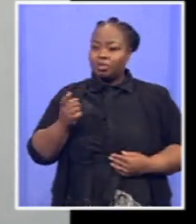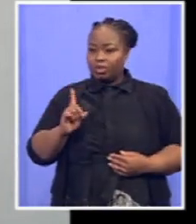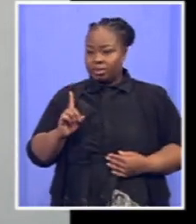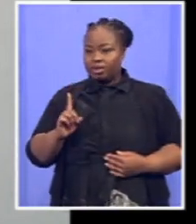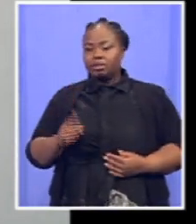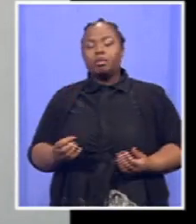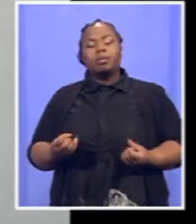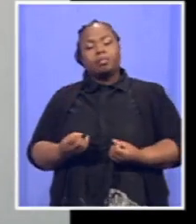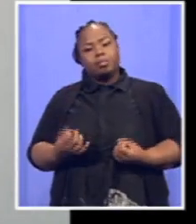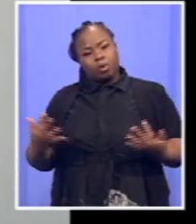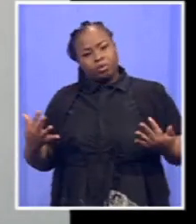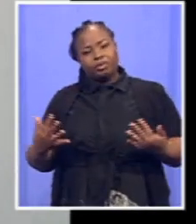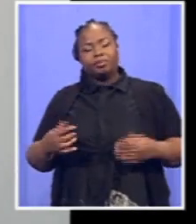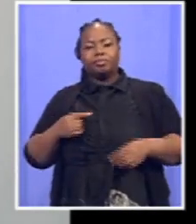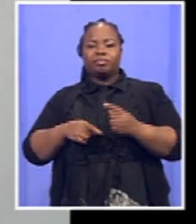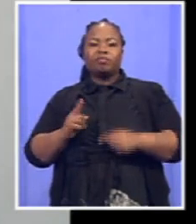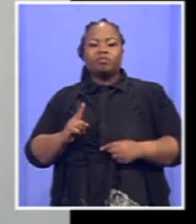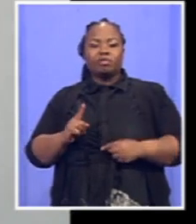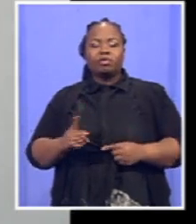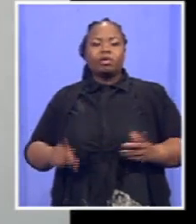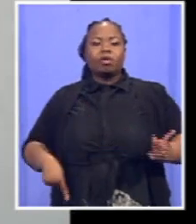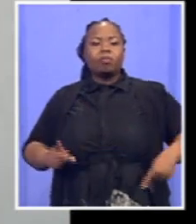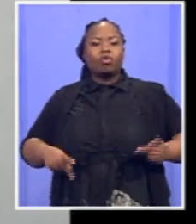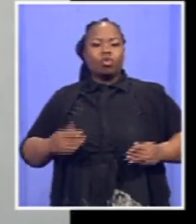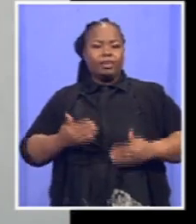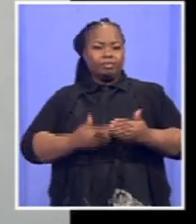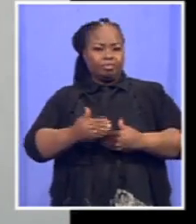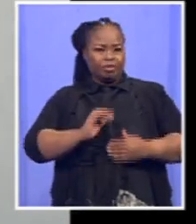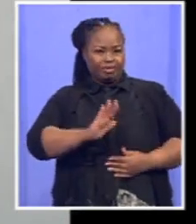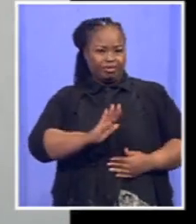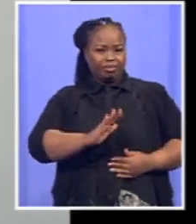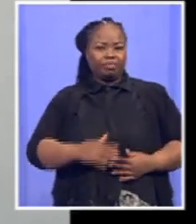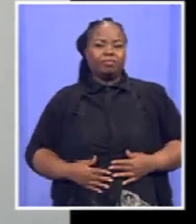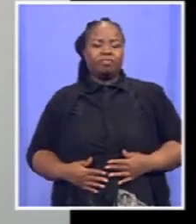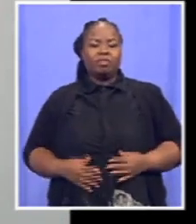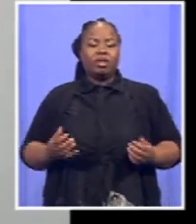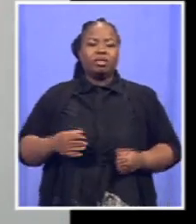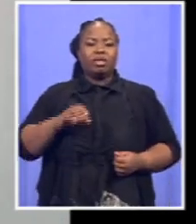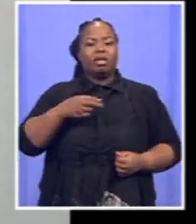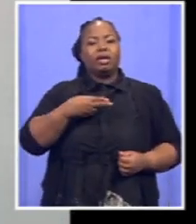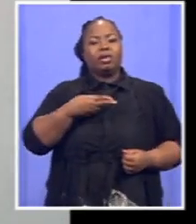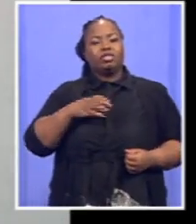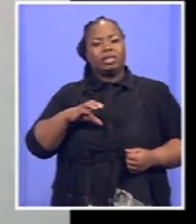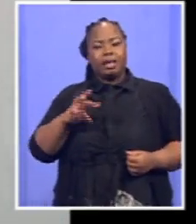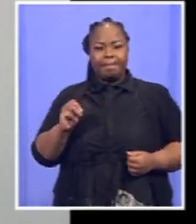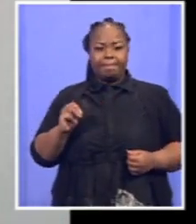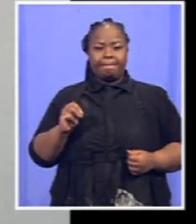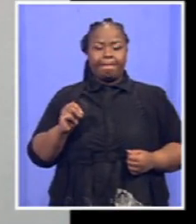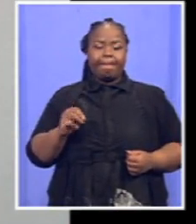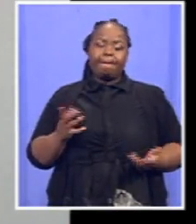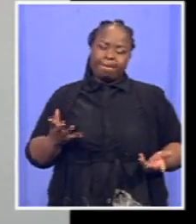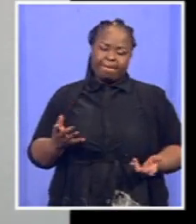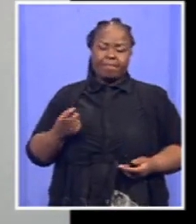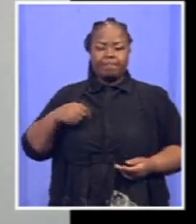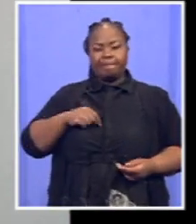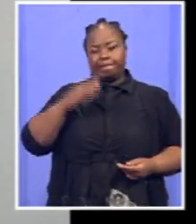in most cases it's about procurement and supply chain. And we know,